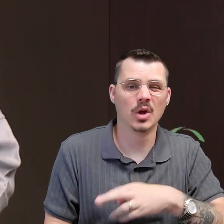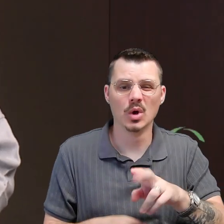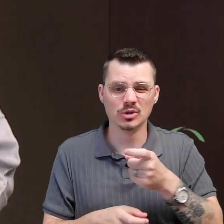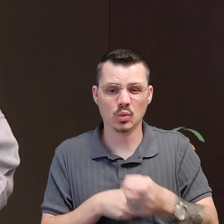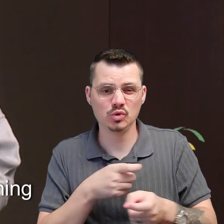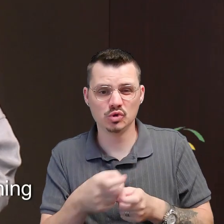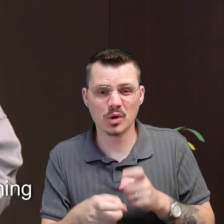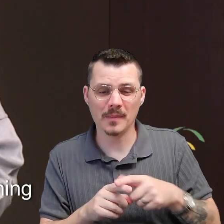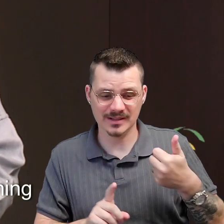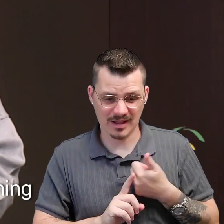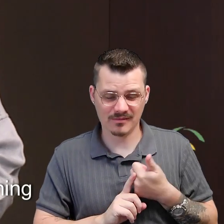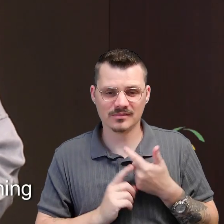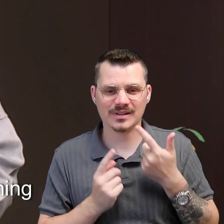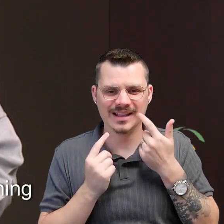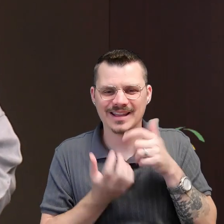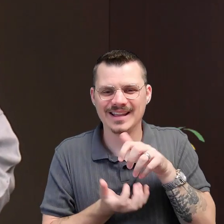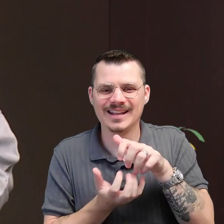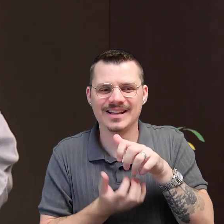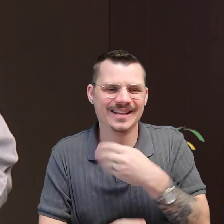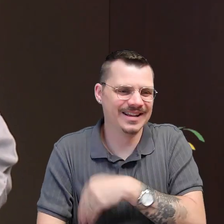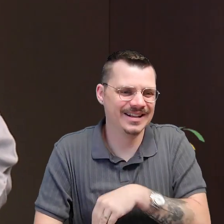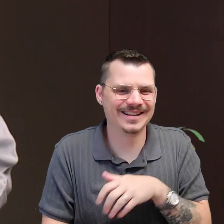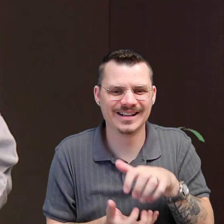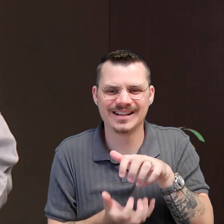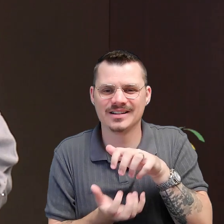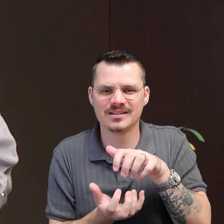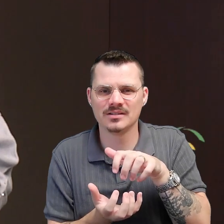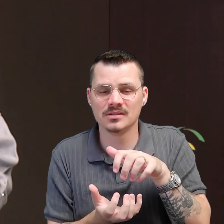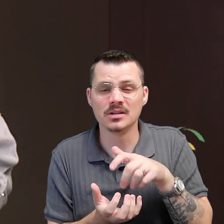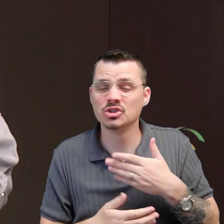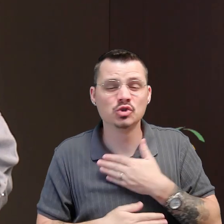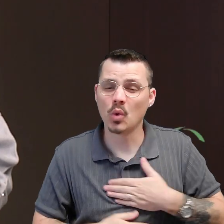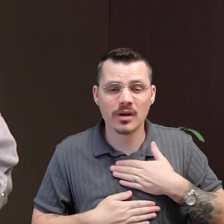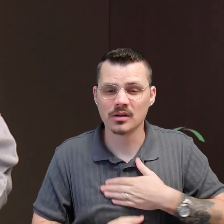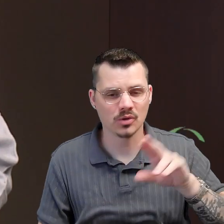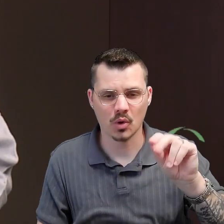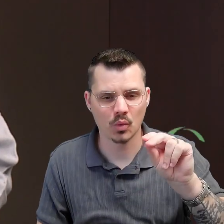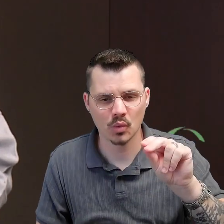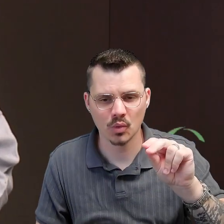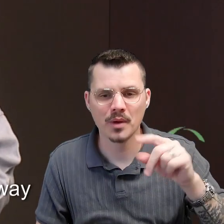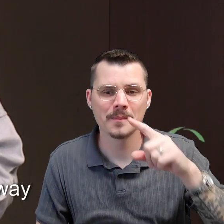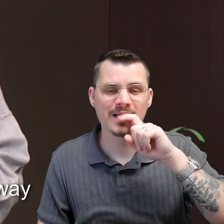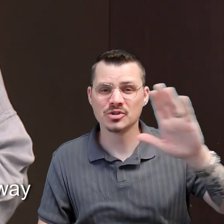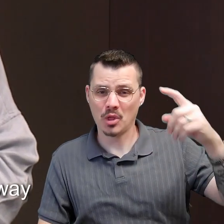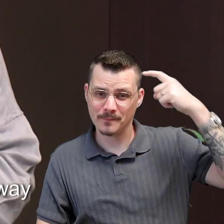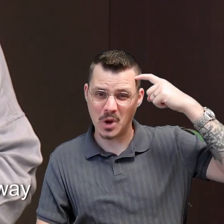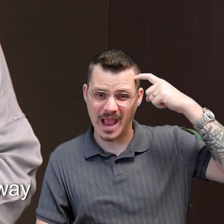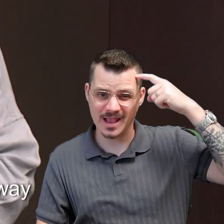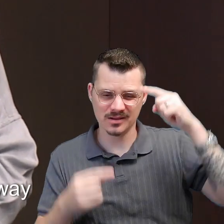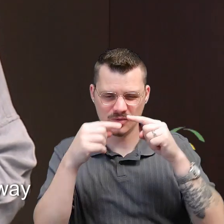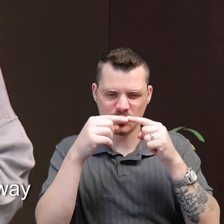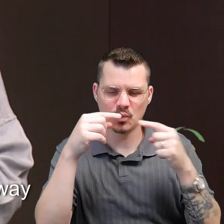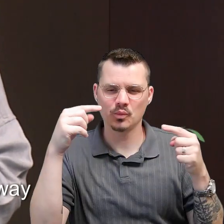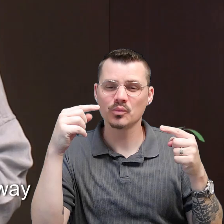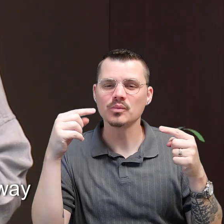torture, and they're kind of giggling and laughing while they're talking about it. It's not because they're enjoying it. It's because their brain